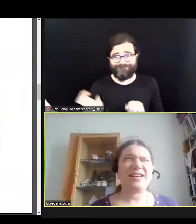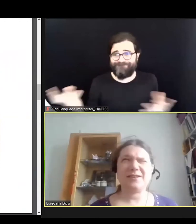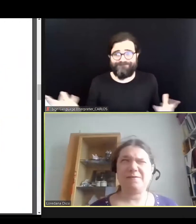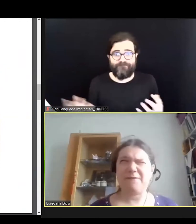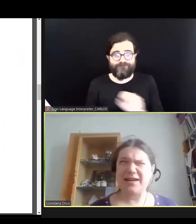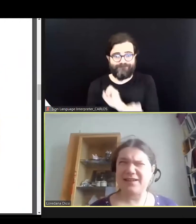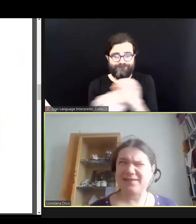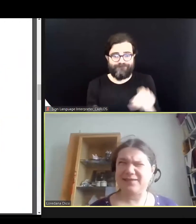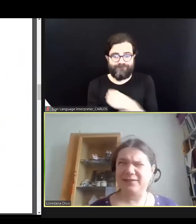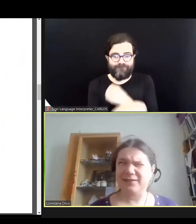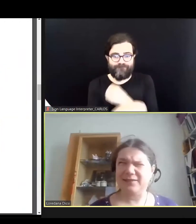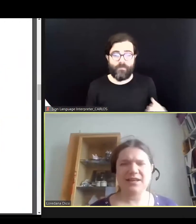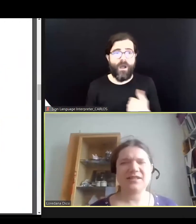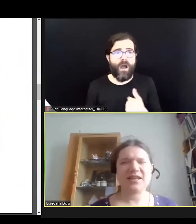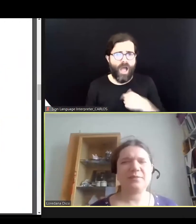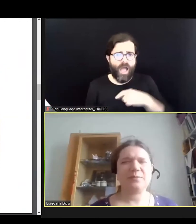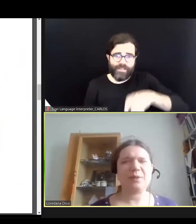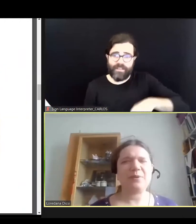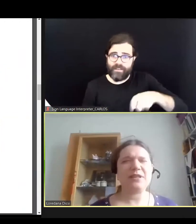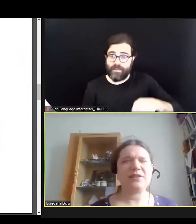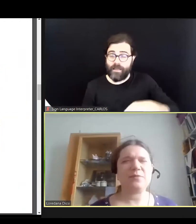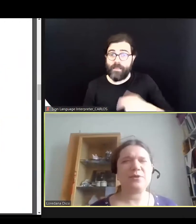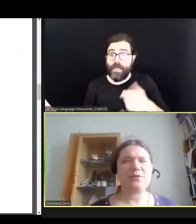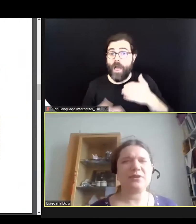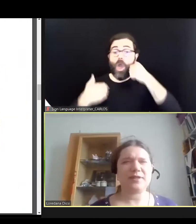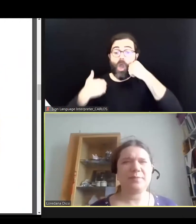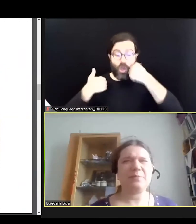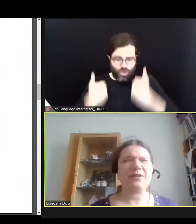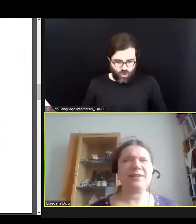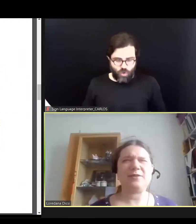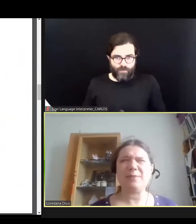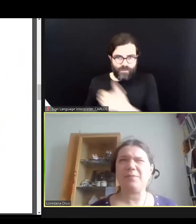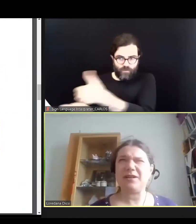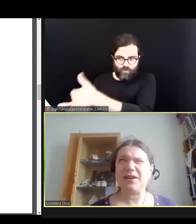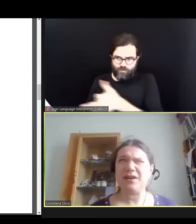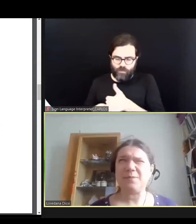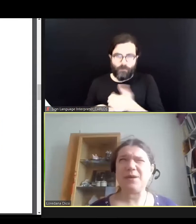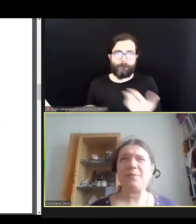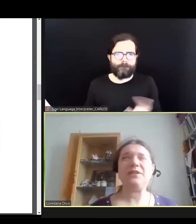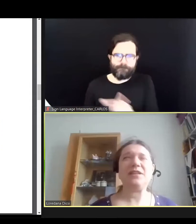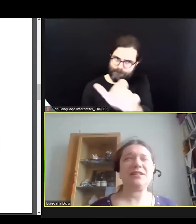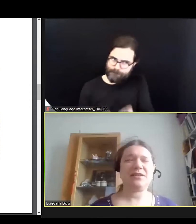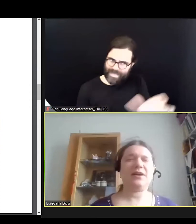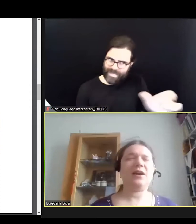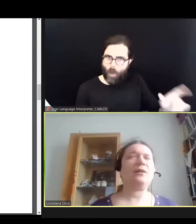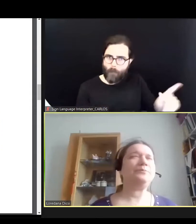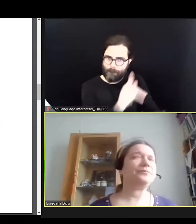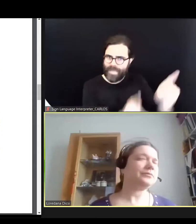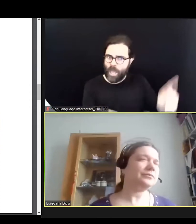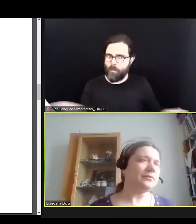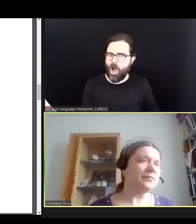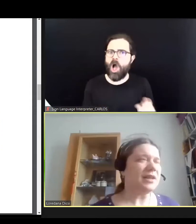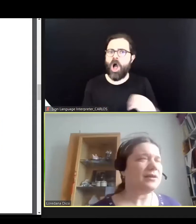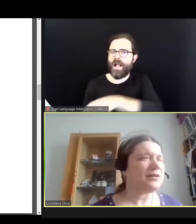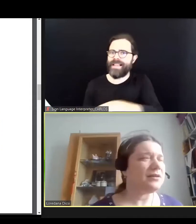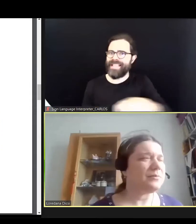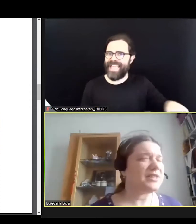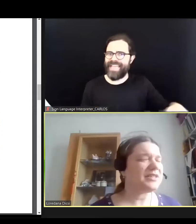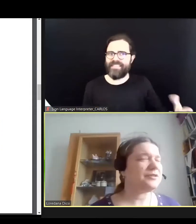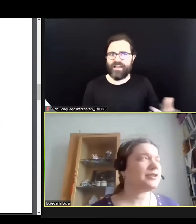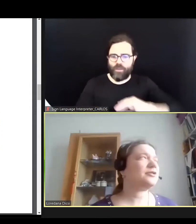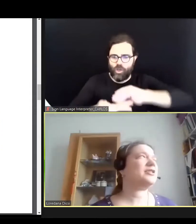child of my far family, they need support, someone next to them who shows them, who touches